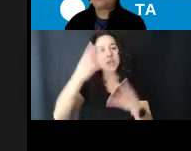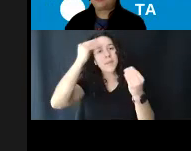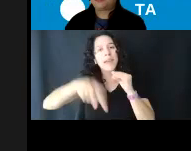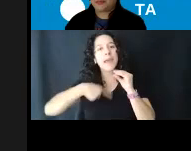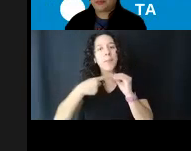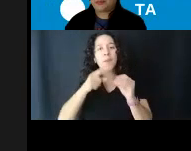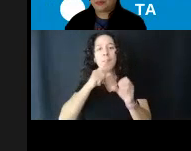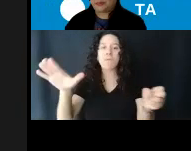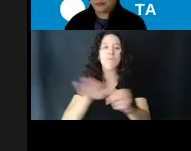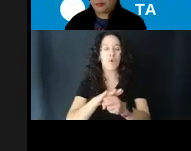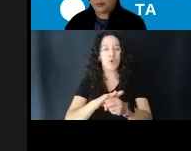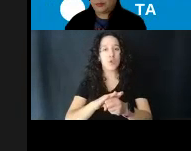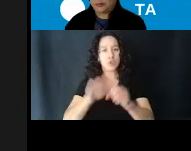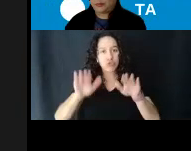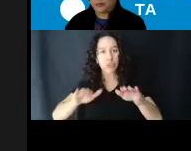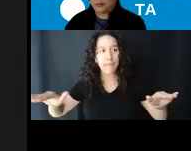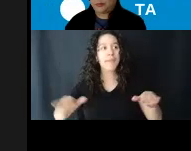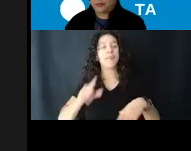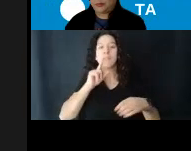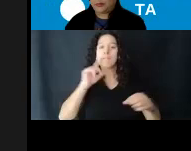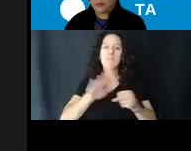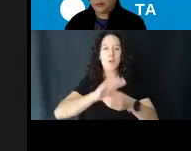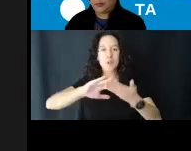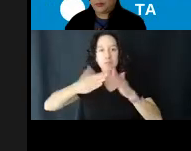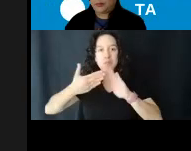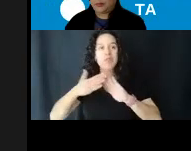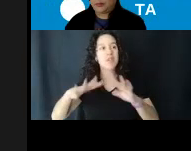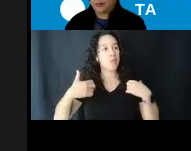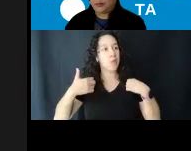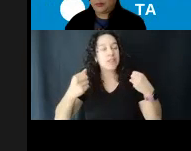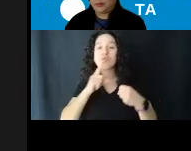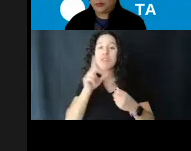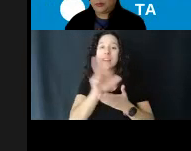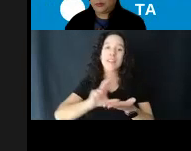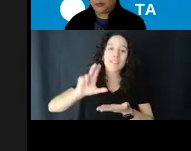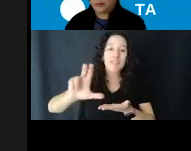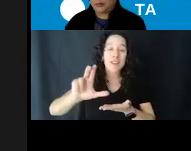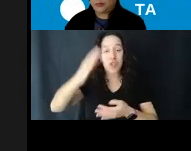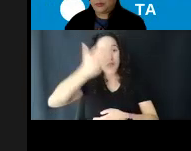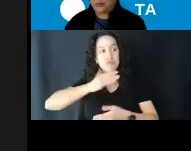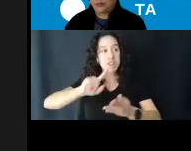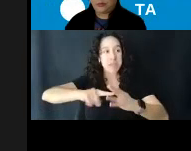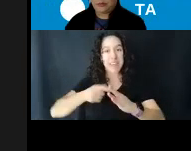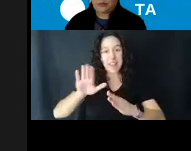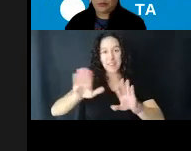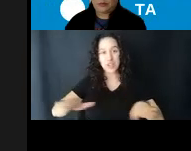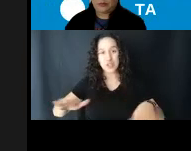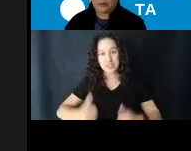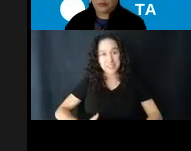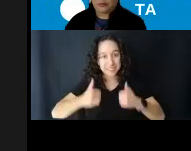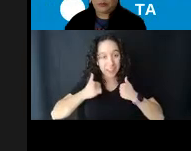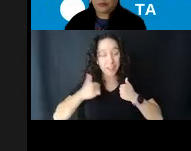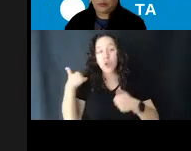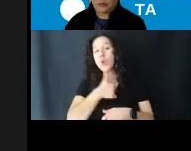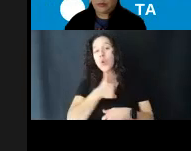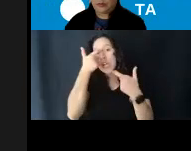community wellness and investing in the front end of children's lives. Children's Defense Fund's interest in this